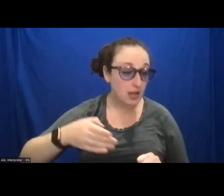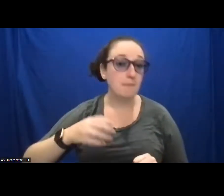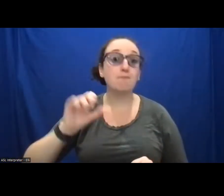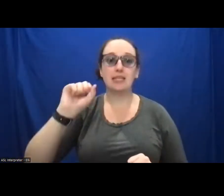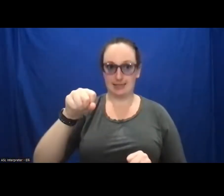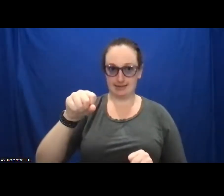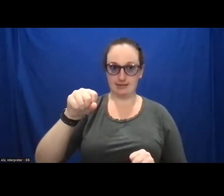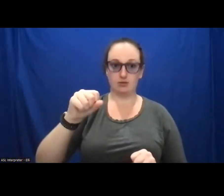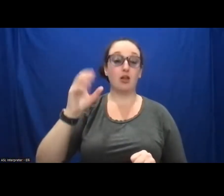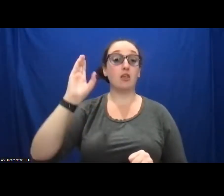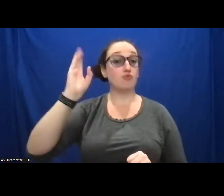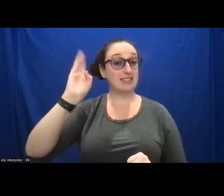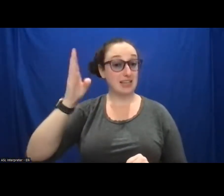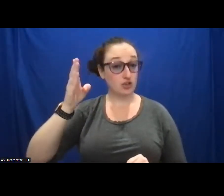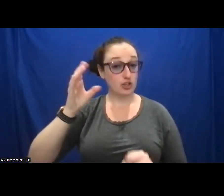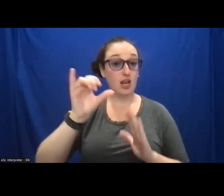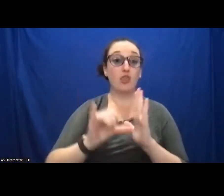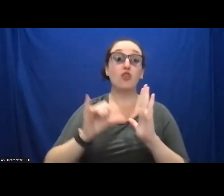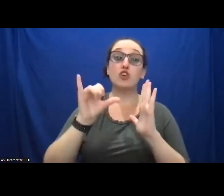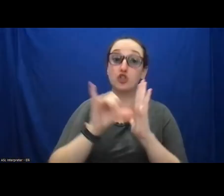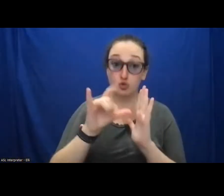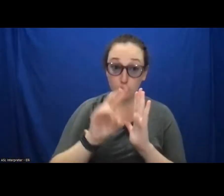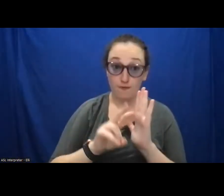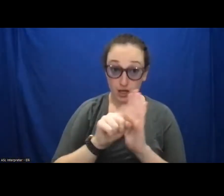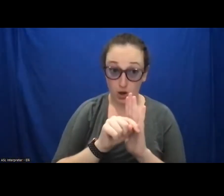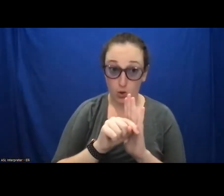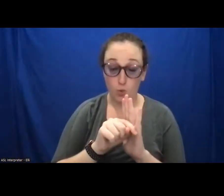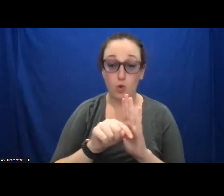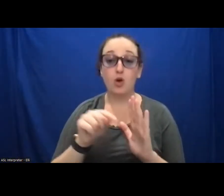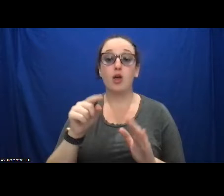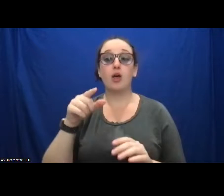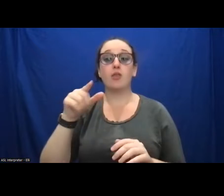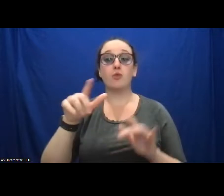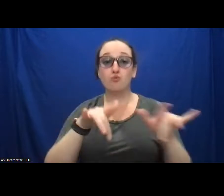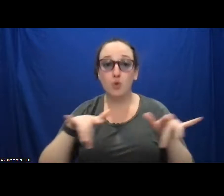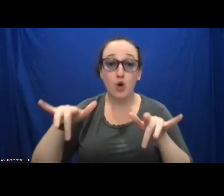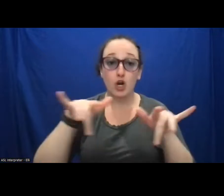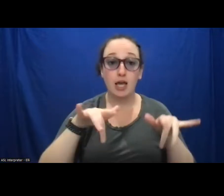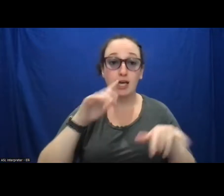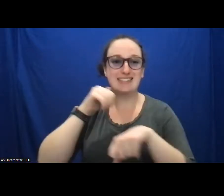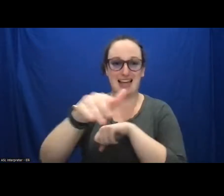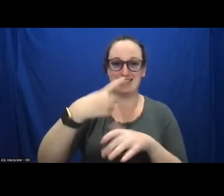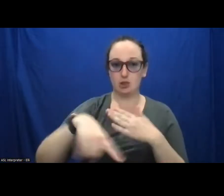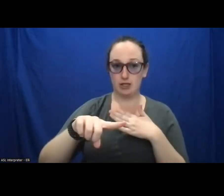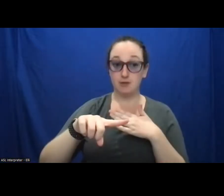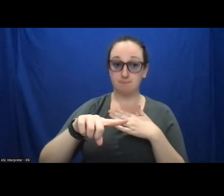other materials, including the YouTube link to the video, all coming to you via email early next week.